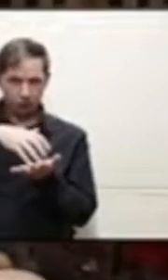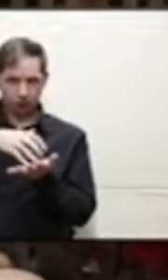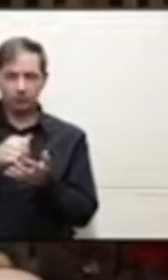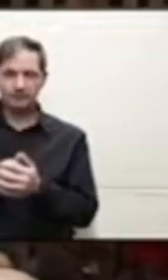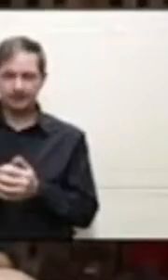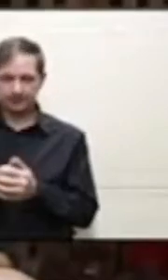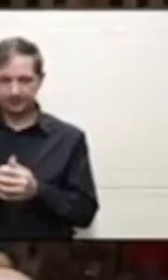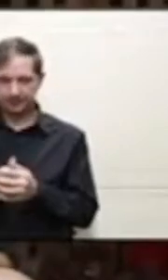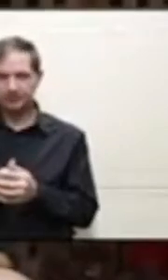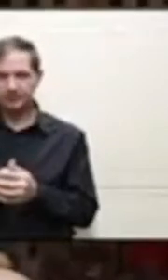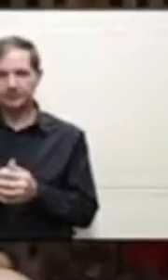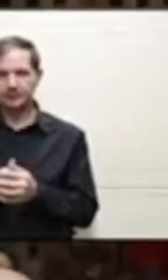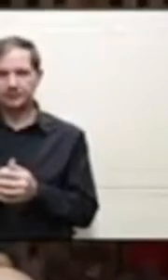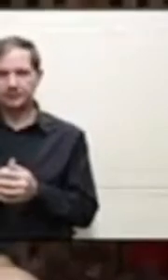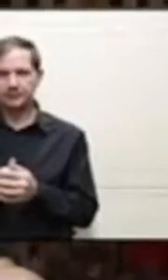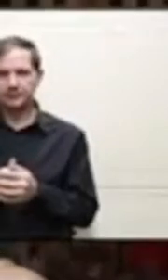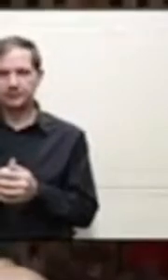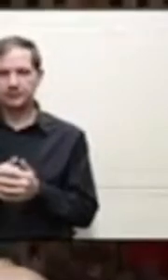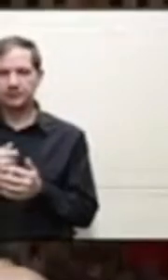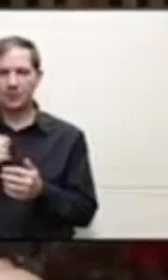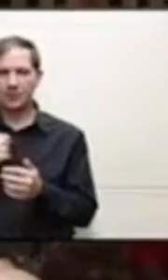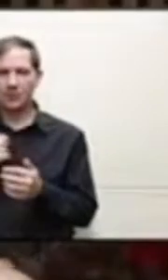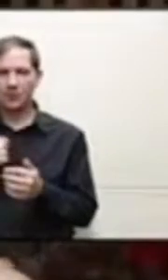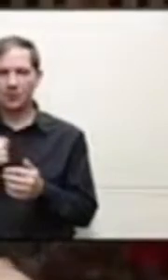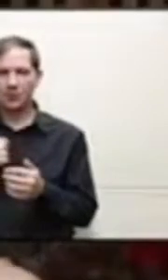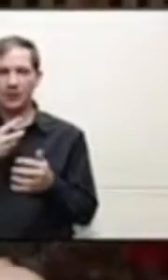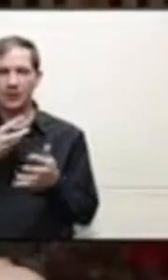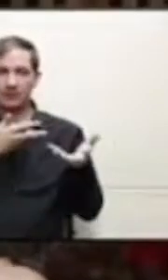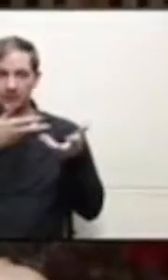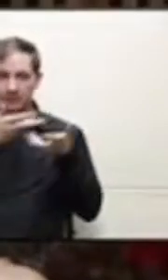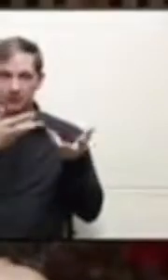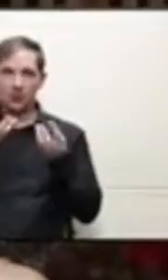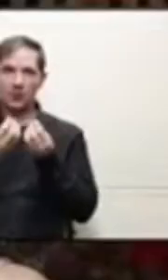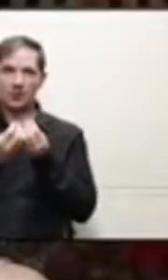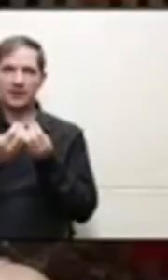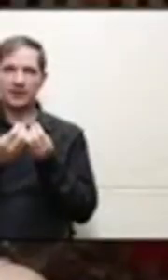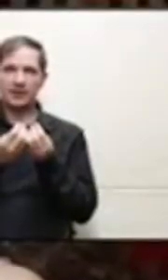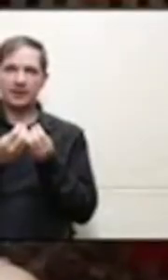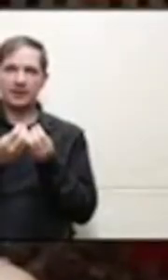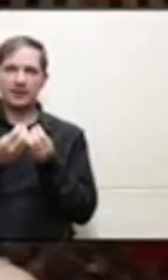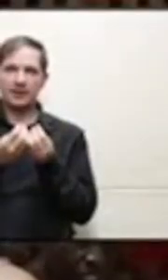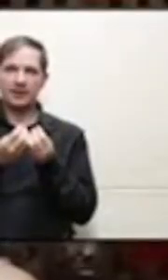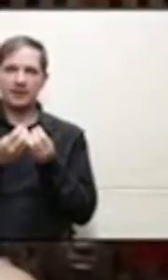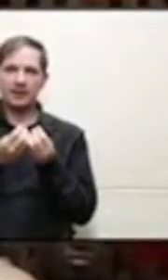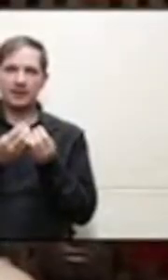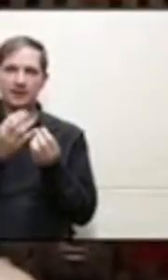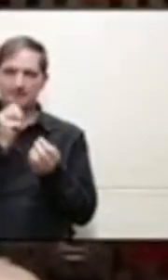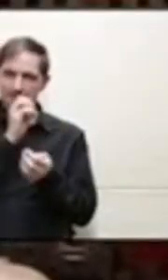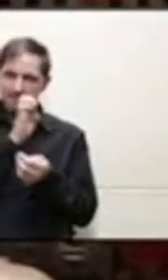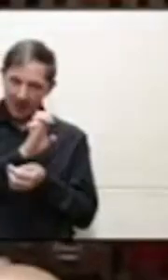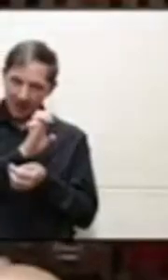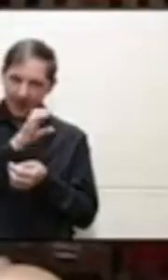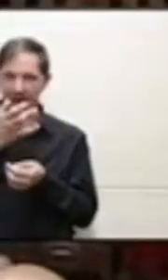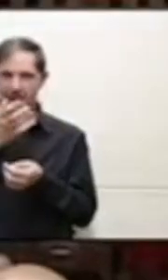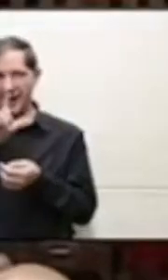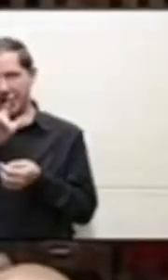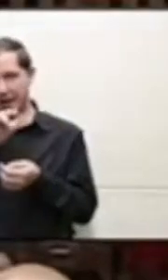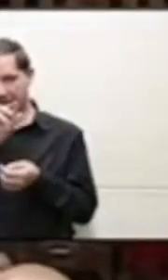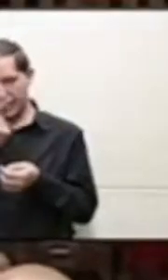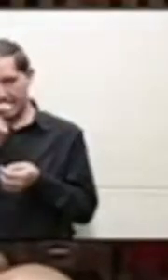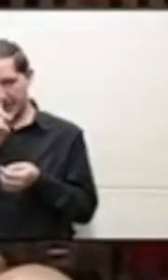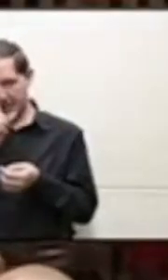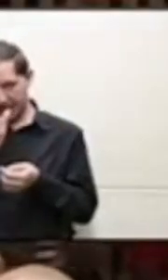We had an engagement with Melinda. She said, I'm acknowledging you, ma'am, that